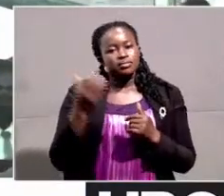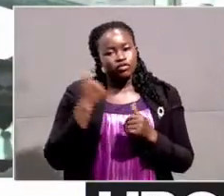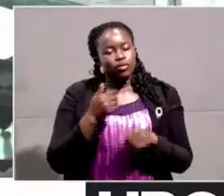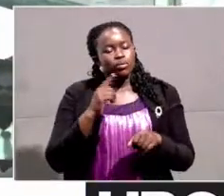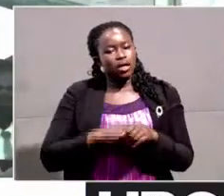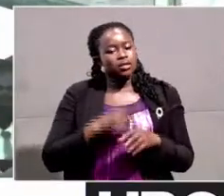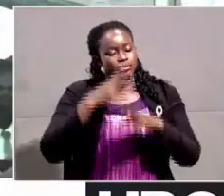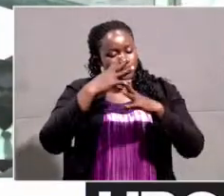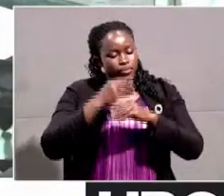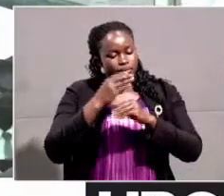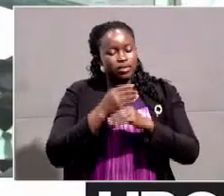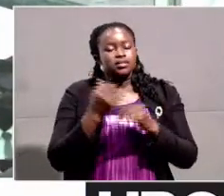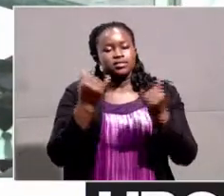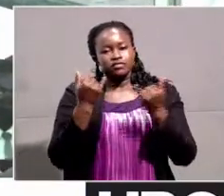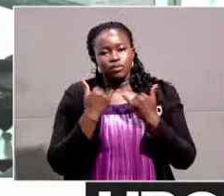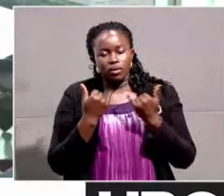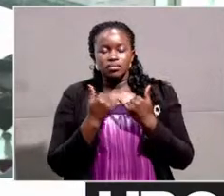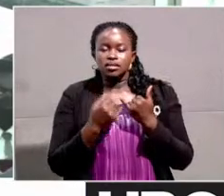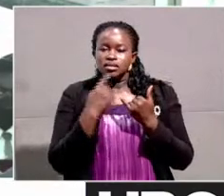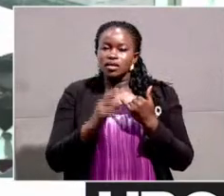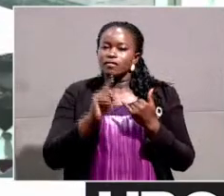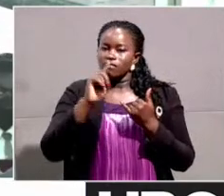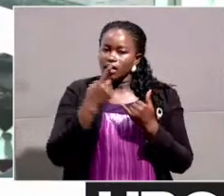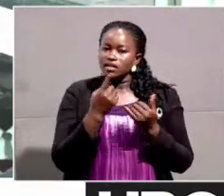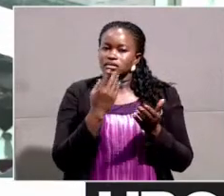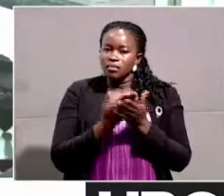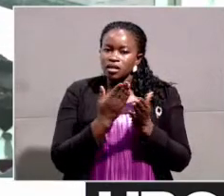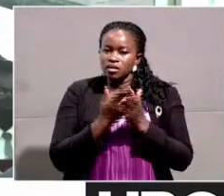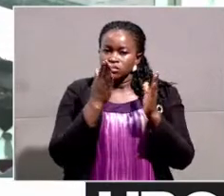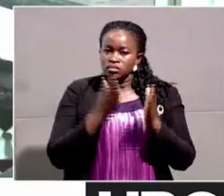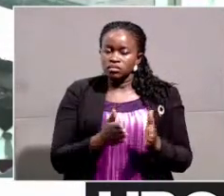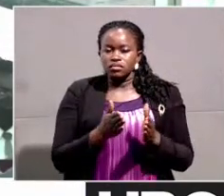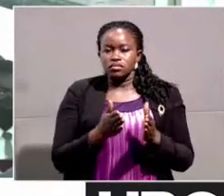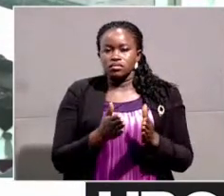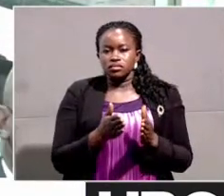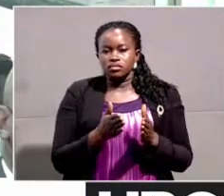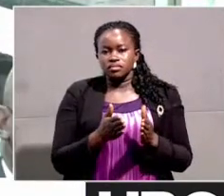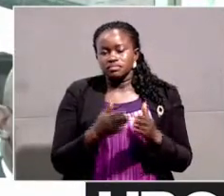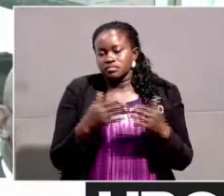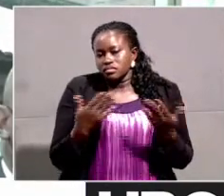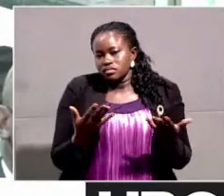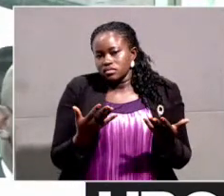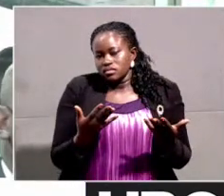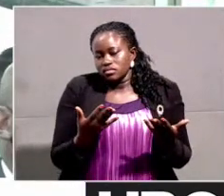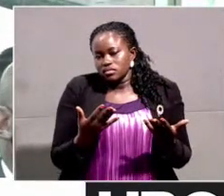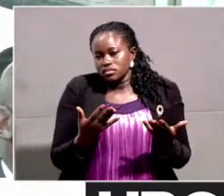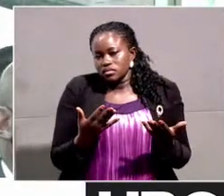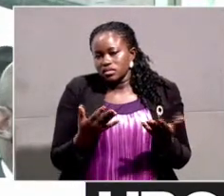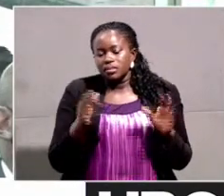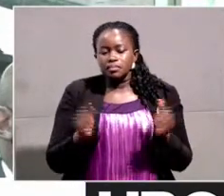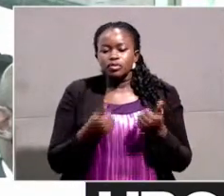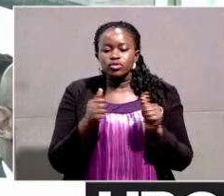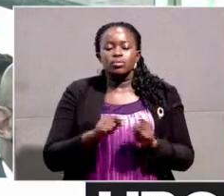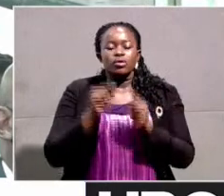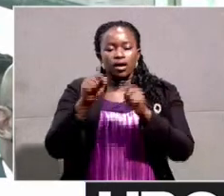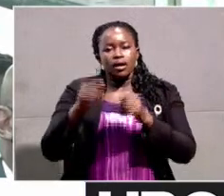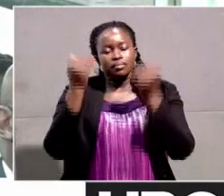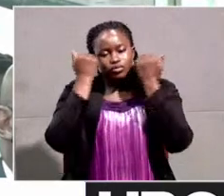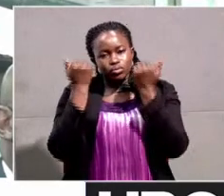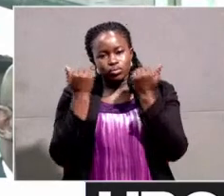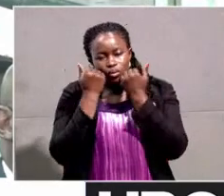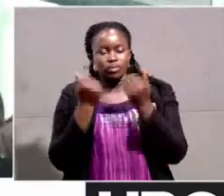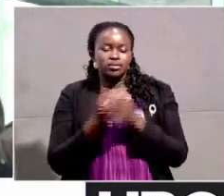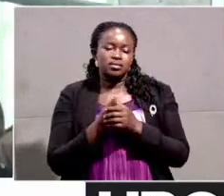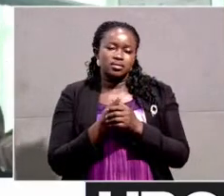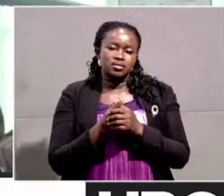that the first petitioner is indisposed and that will not make it in court for medical